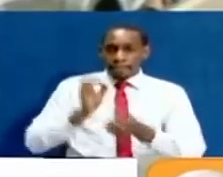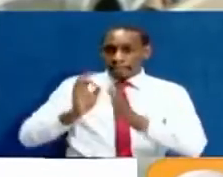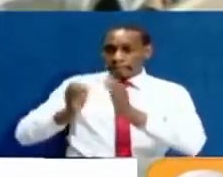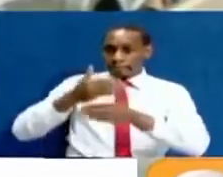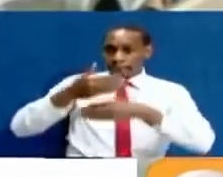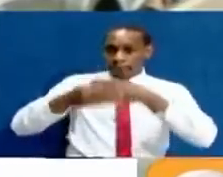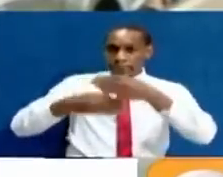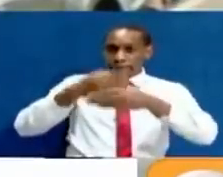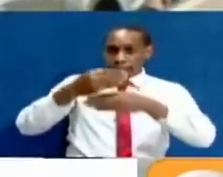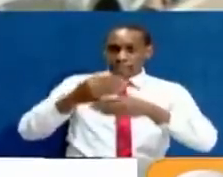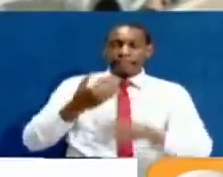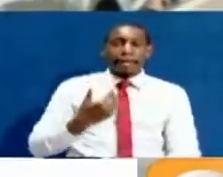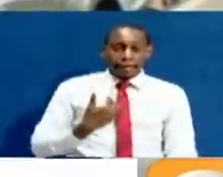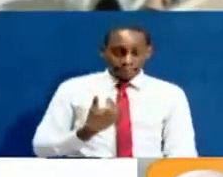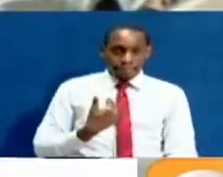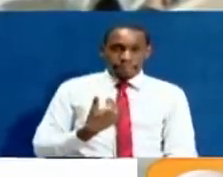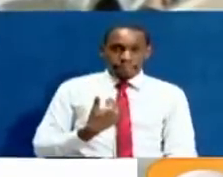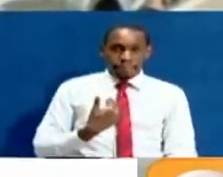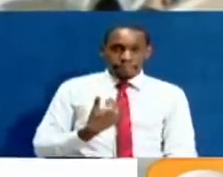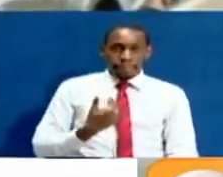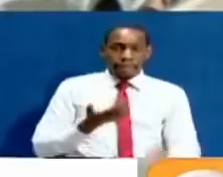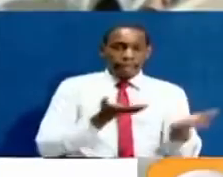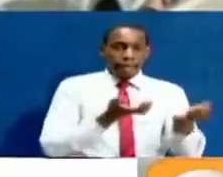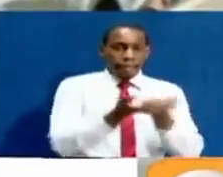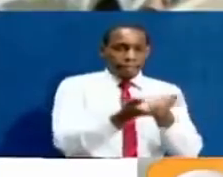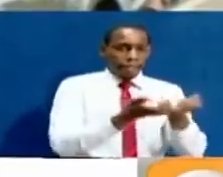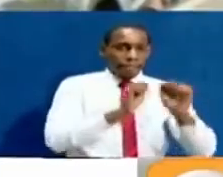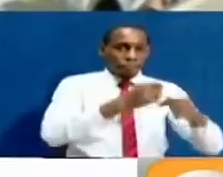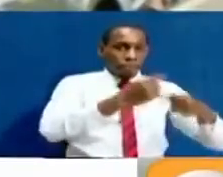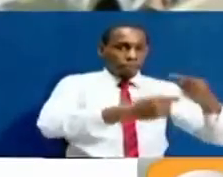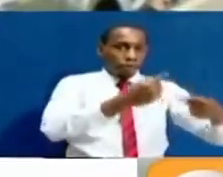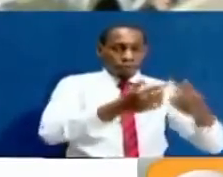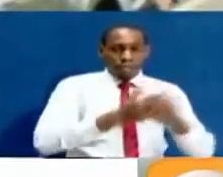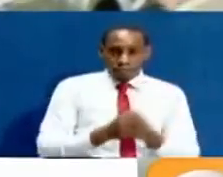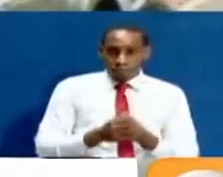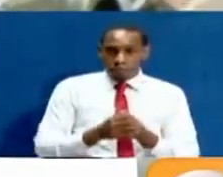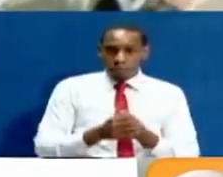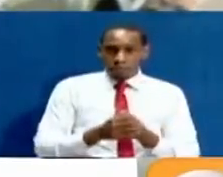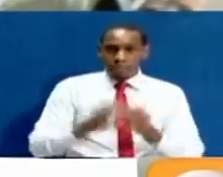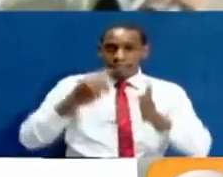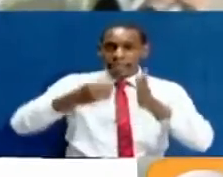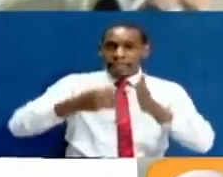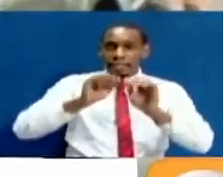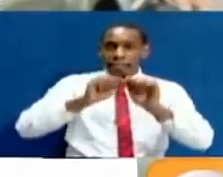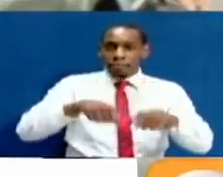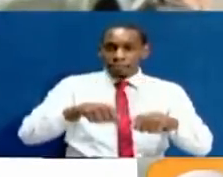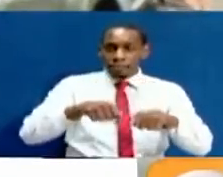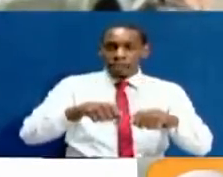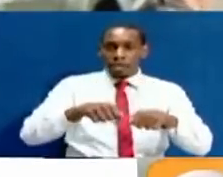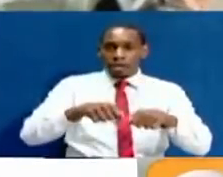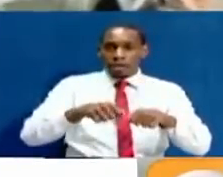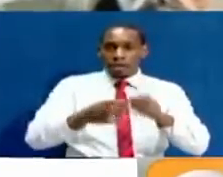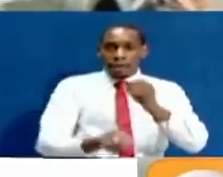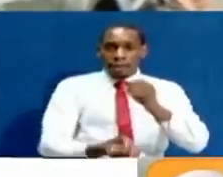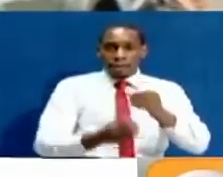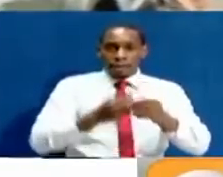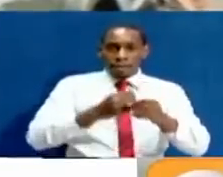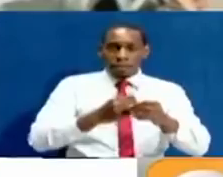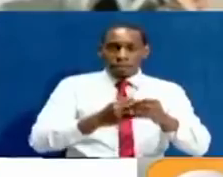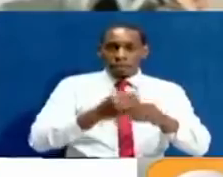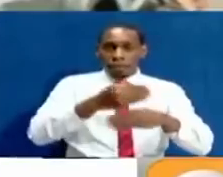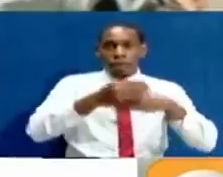infrastructure imetengenezwa, biashara inaweza kuendelea, viwanda vinaweza kujengwa,